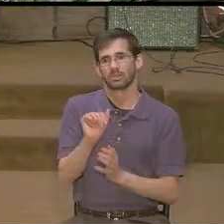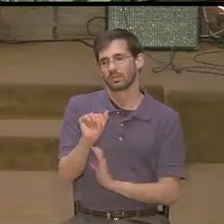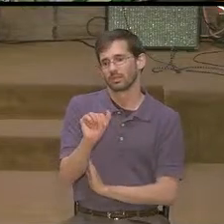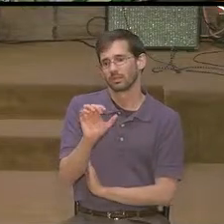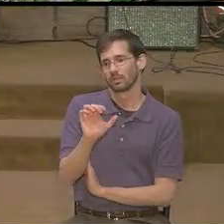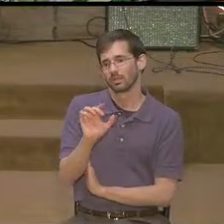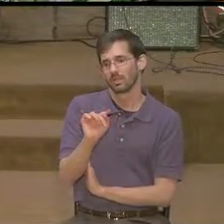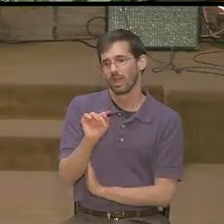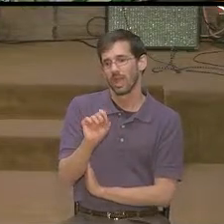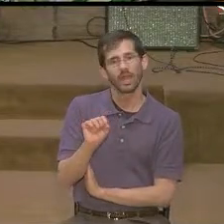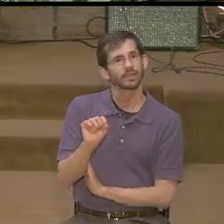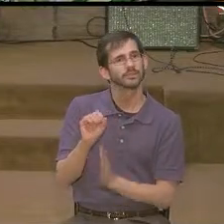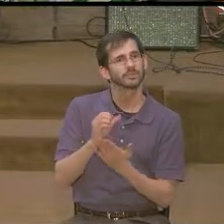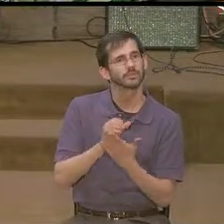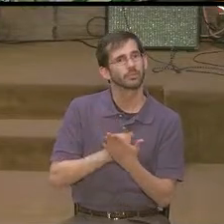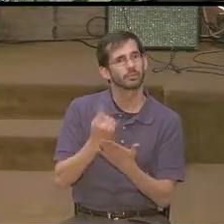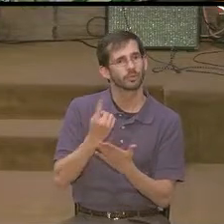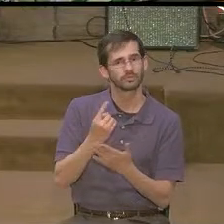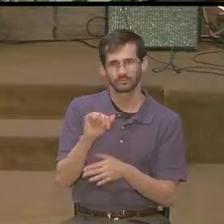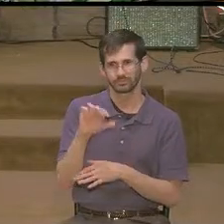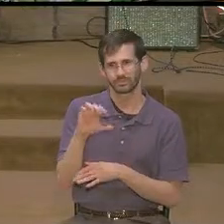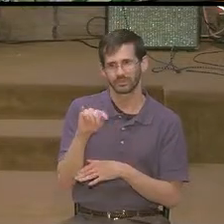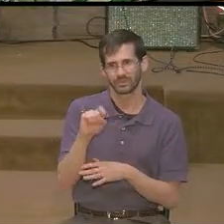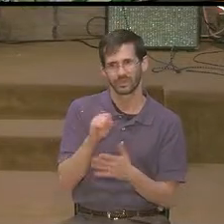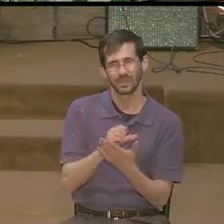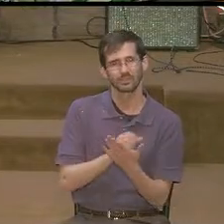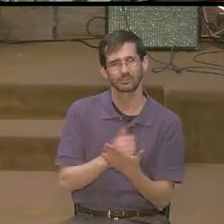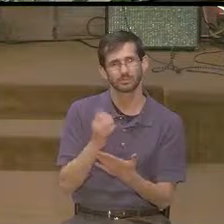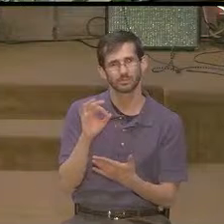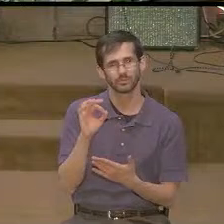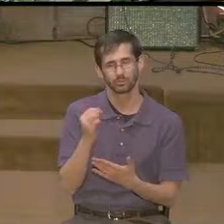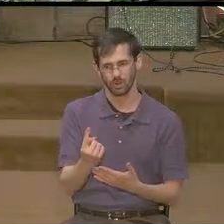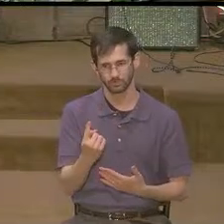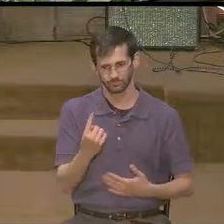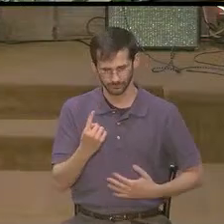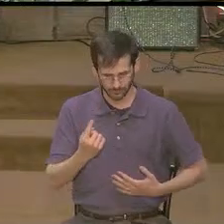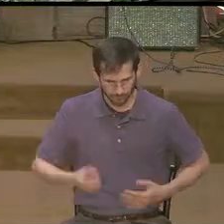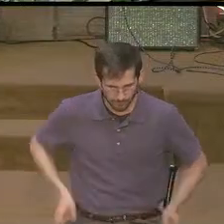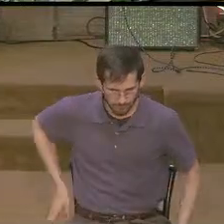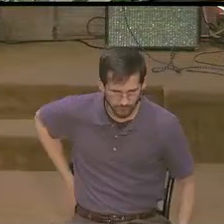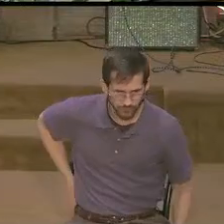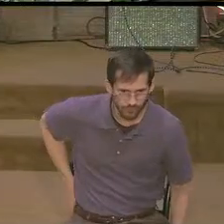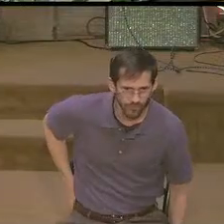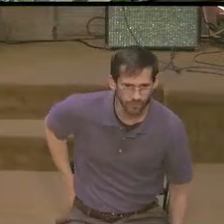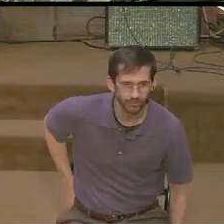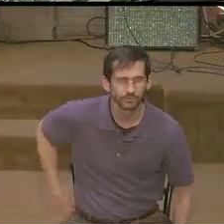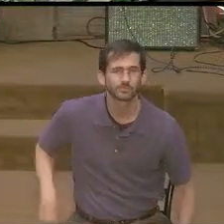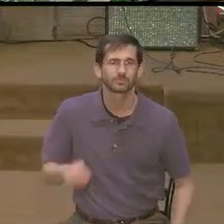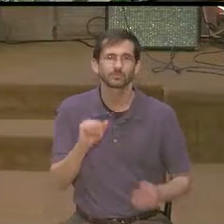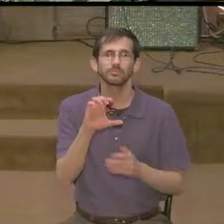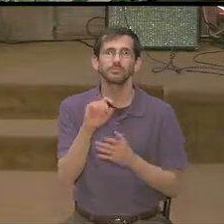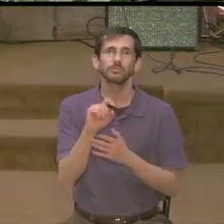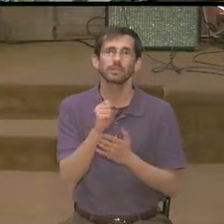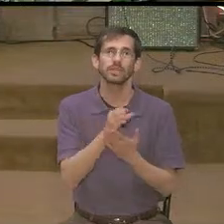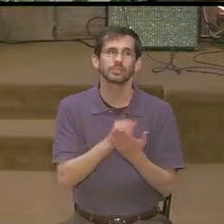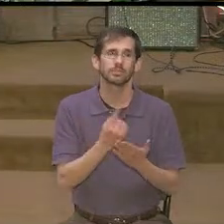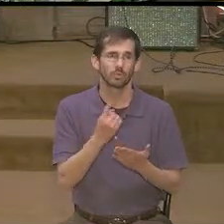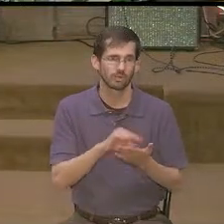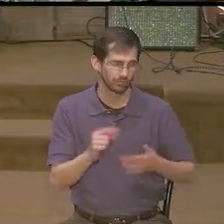Acts chapter 1. Now, verse 9. Acts 1, verse 9.